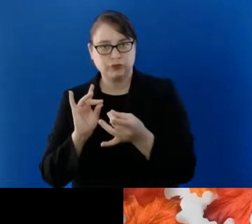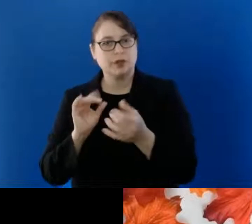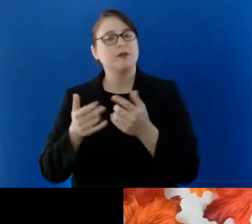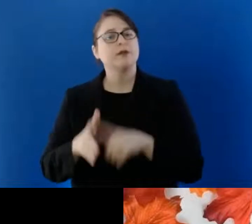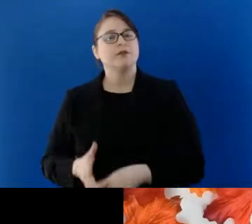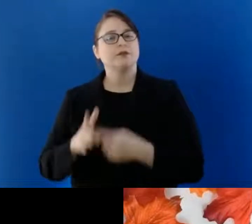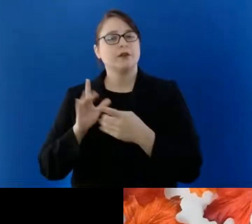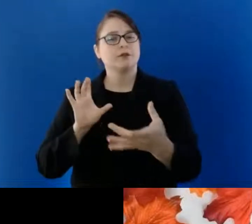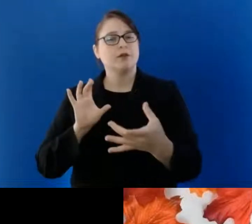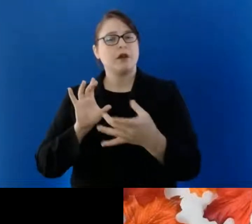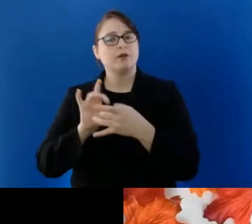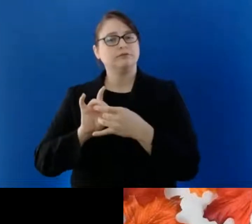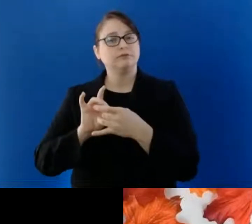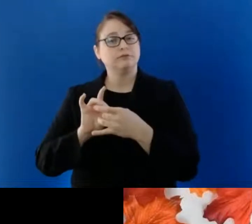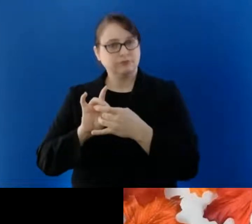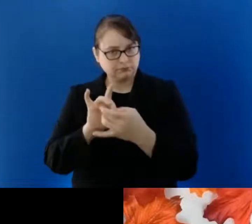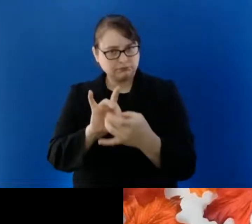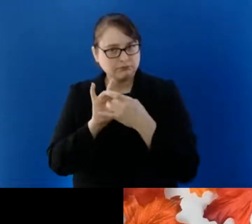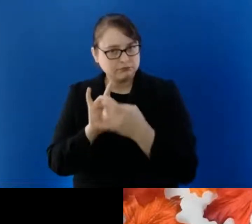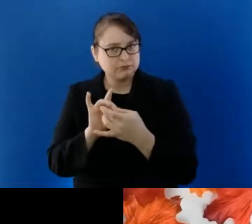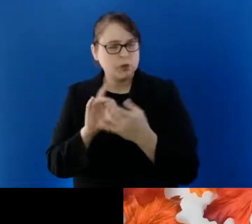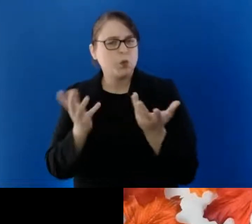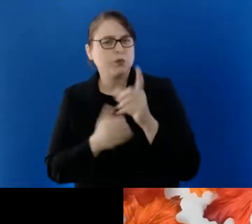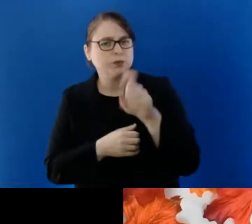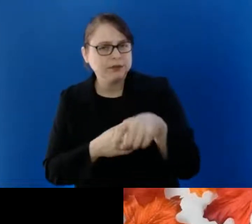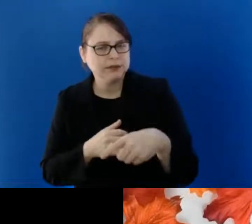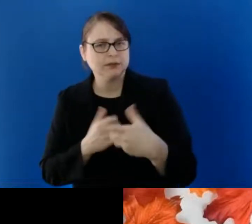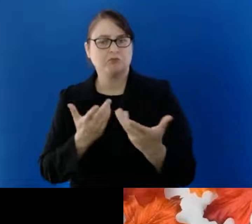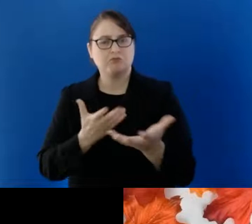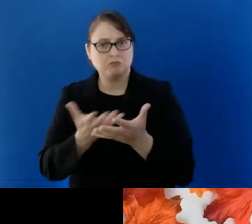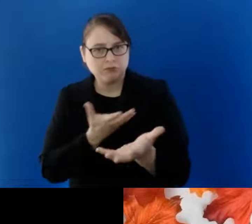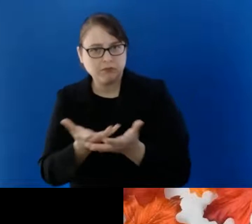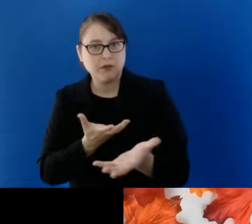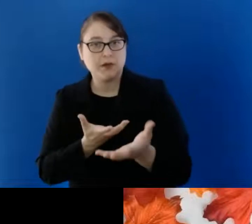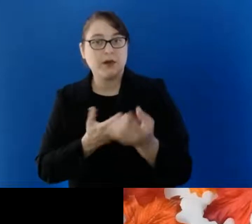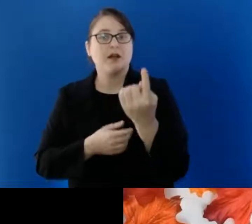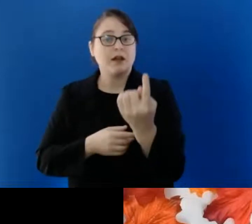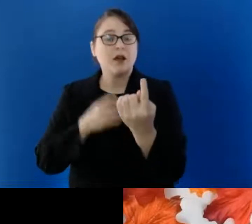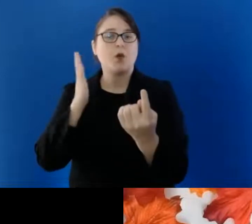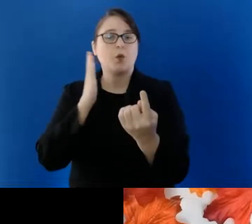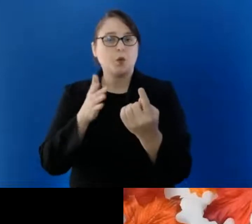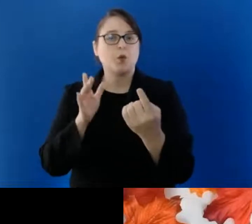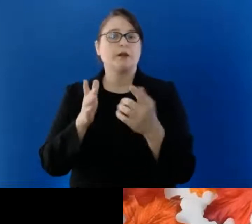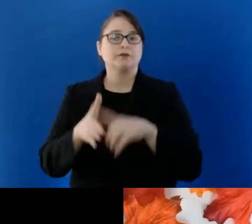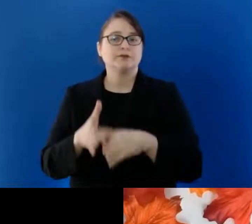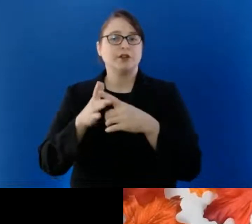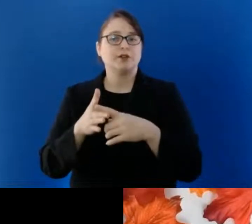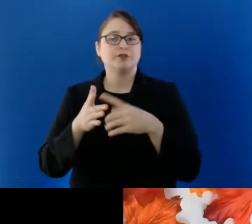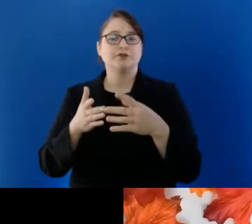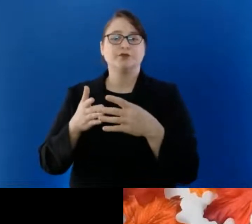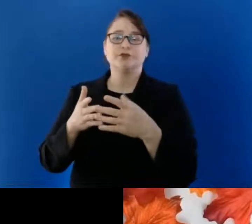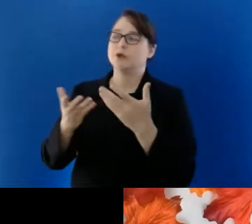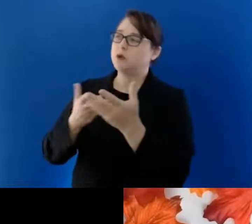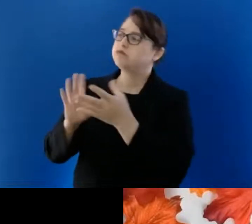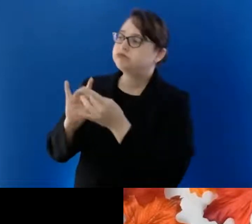a relationship with that person right there on the spot. And so he will start to lead you into his necessities and